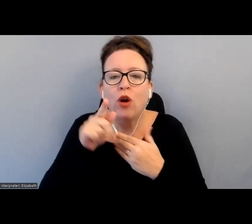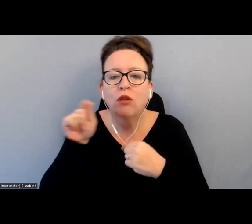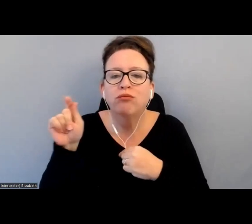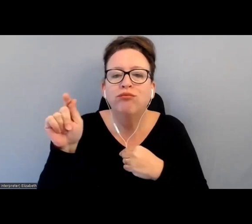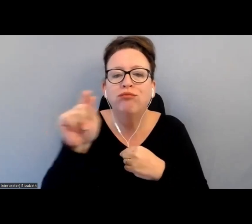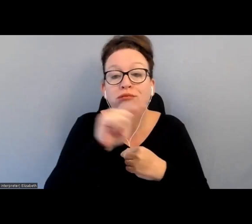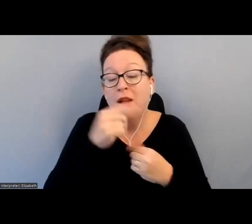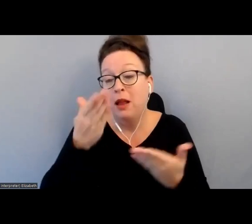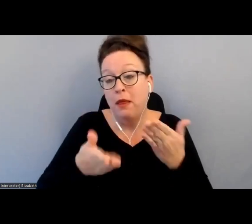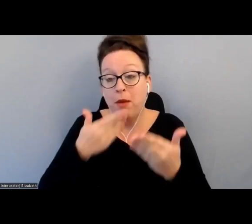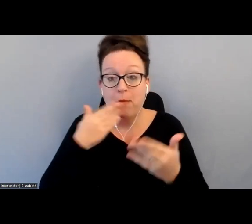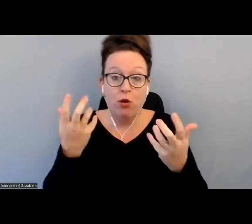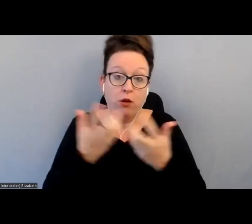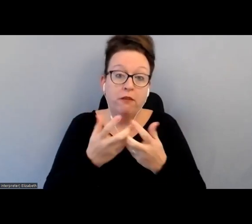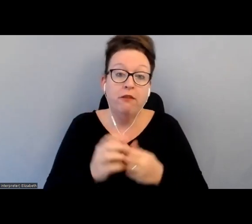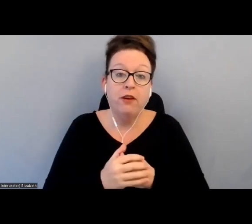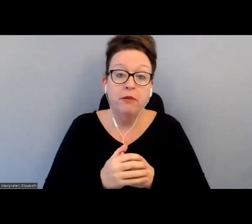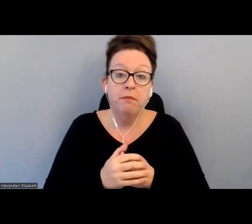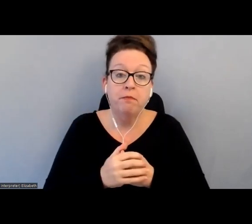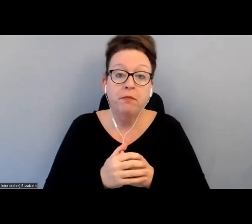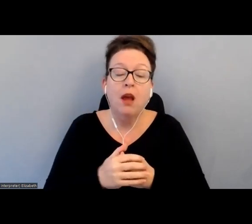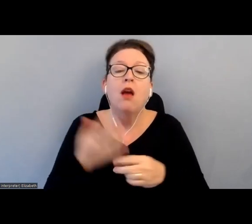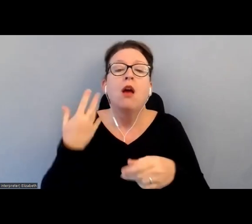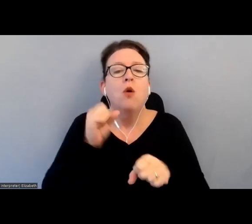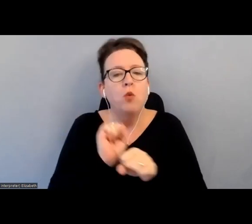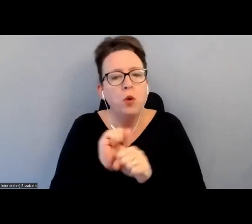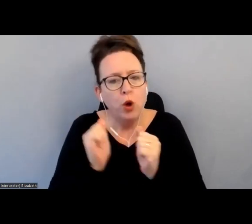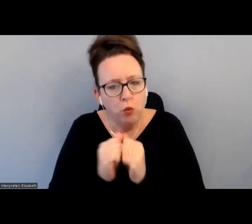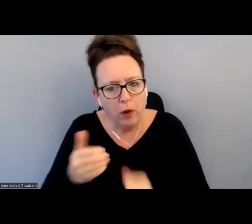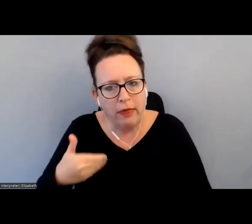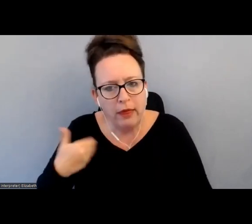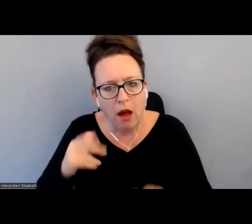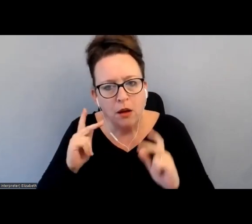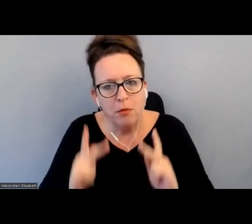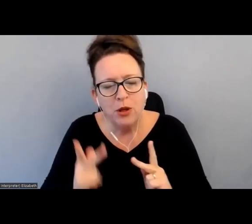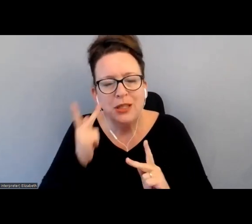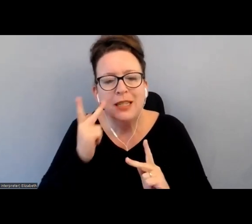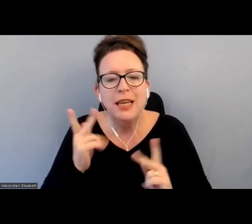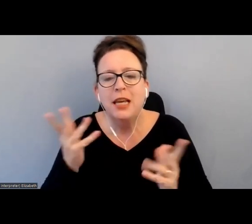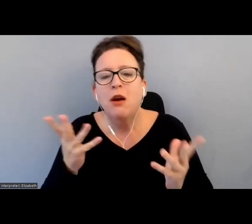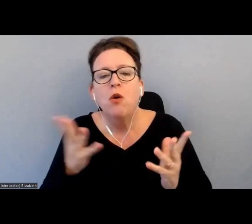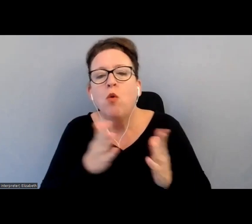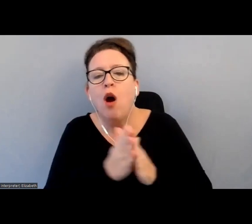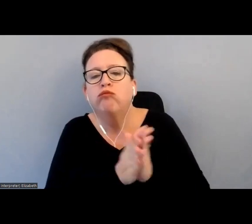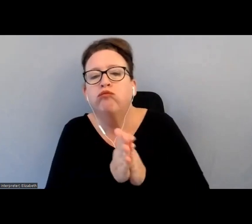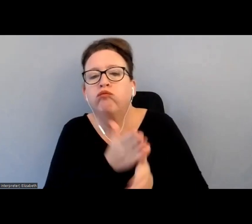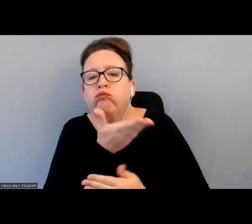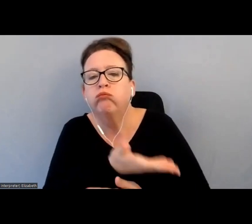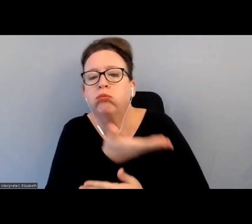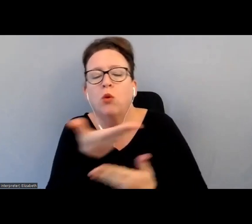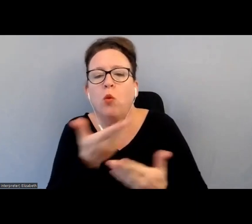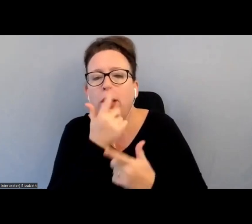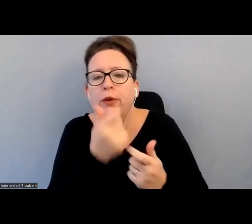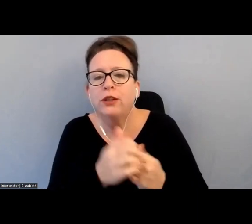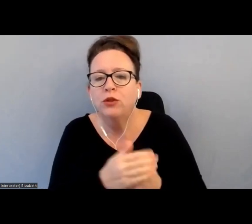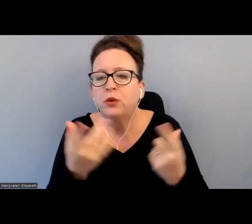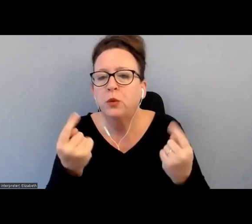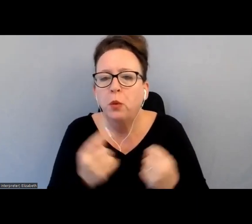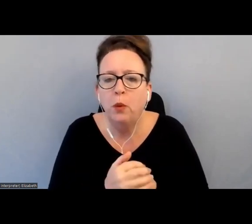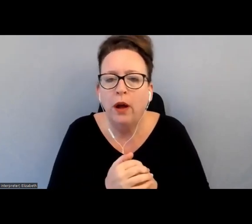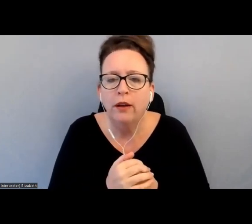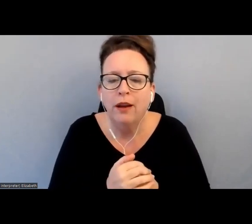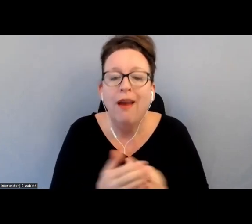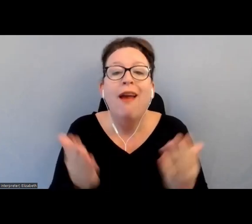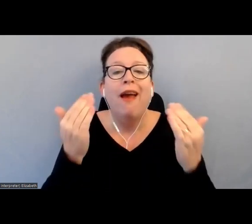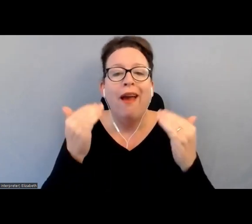fit. And we work with the NextGener to see what is drawing them, what might they be interested in. And then we